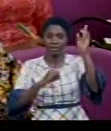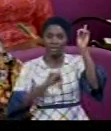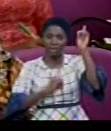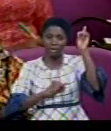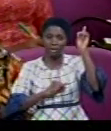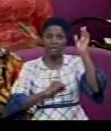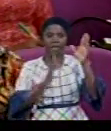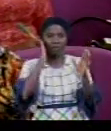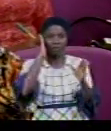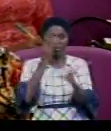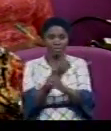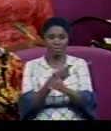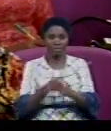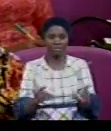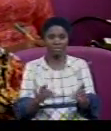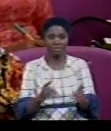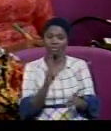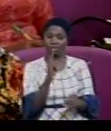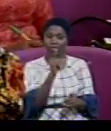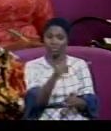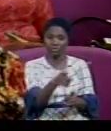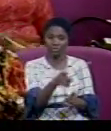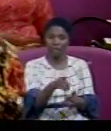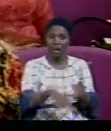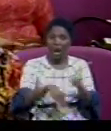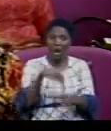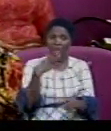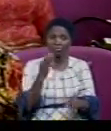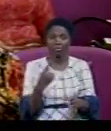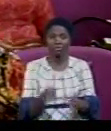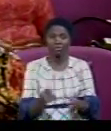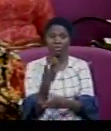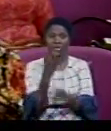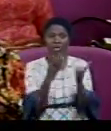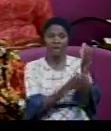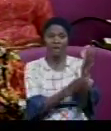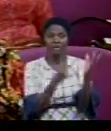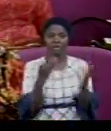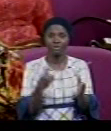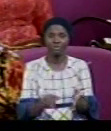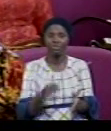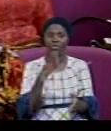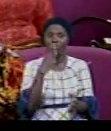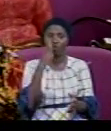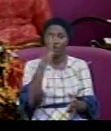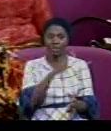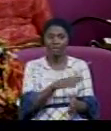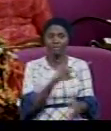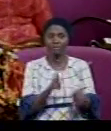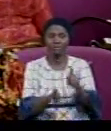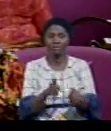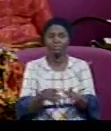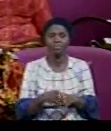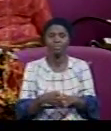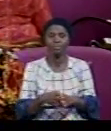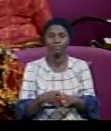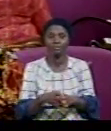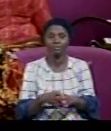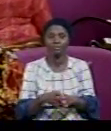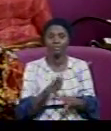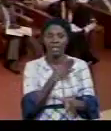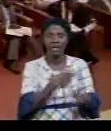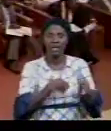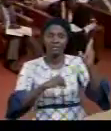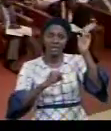will deliver thee out of the hand of the wicked. And